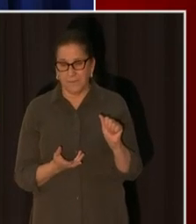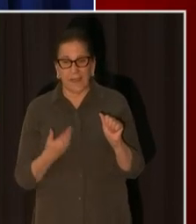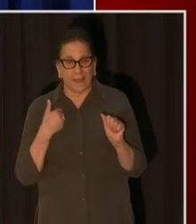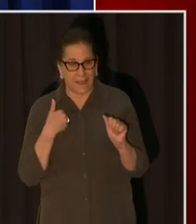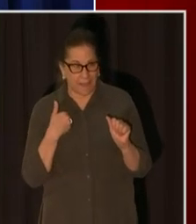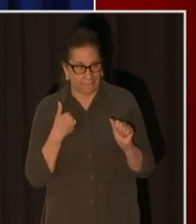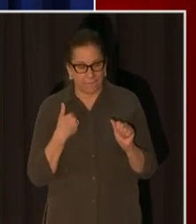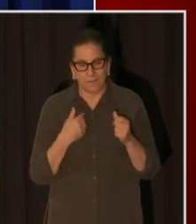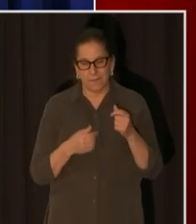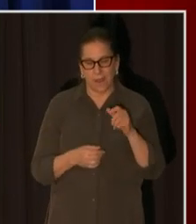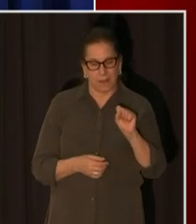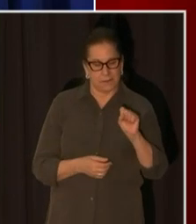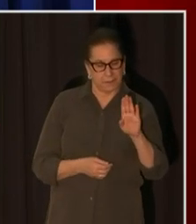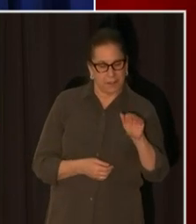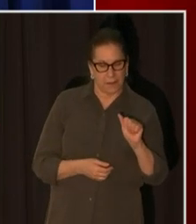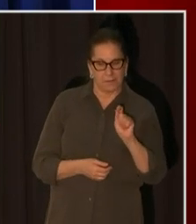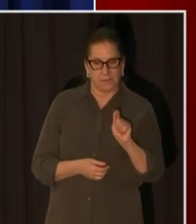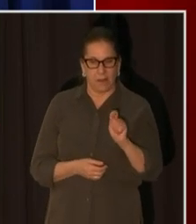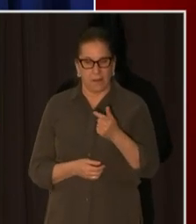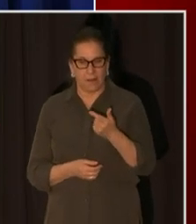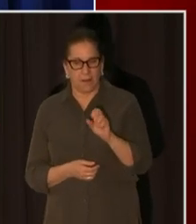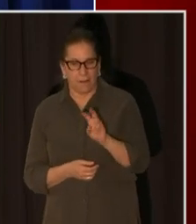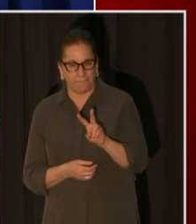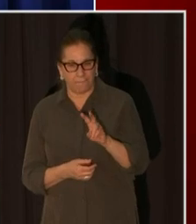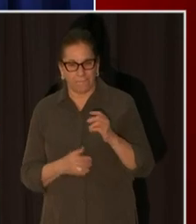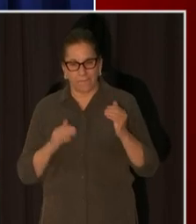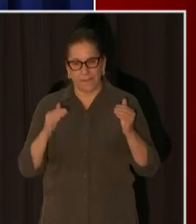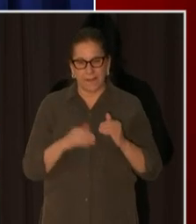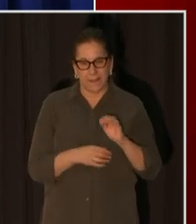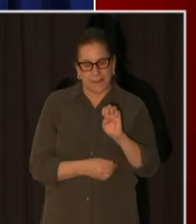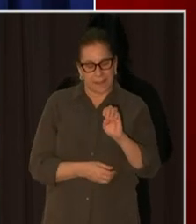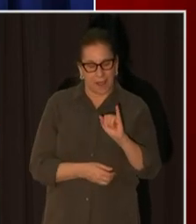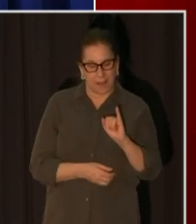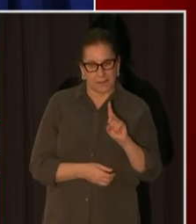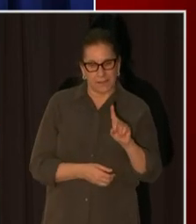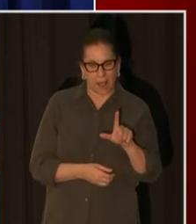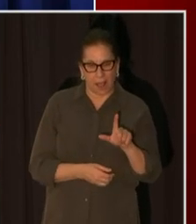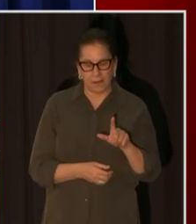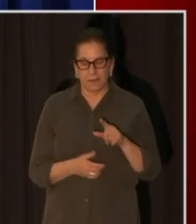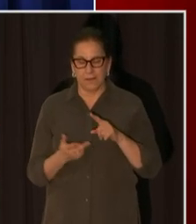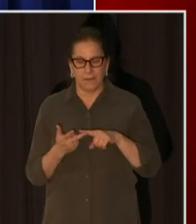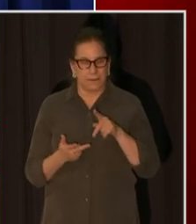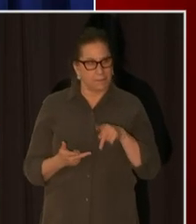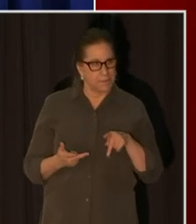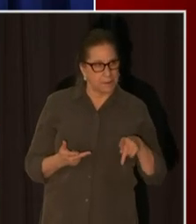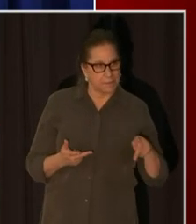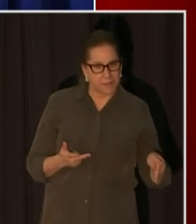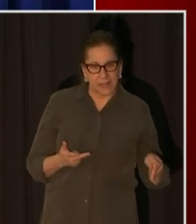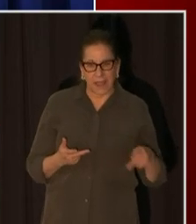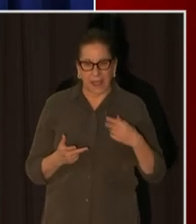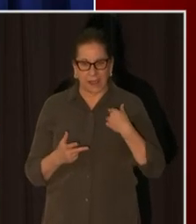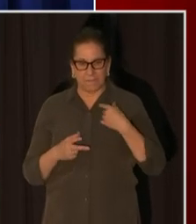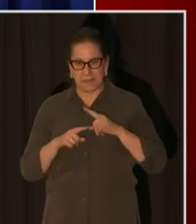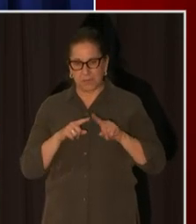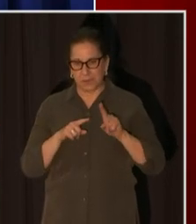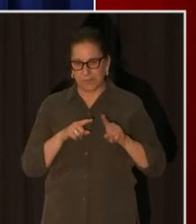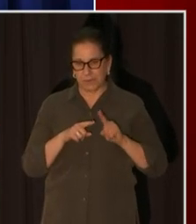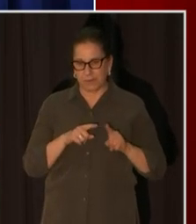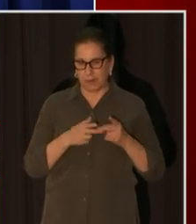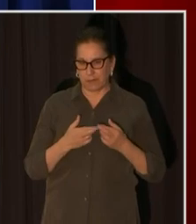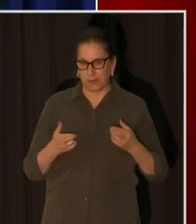is another key component through the CARES Act, and it's also federally reimbursed. So there are a lot